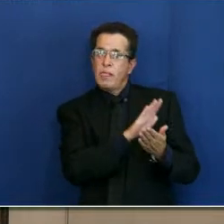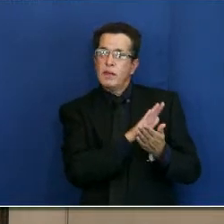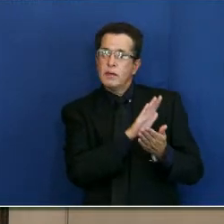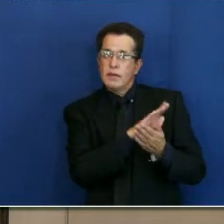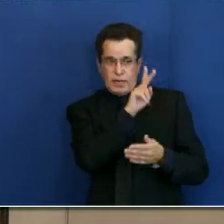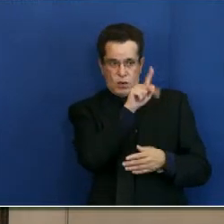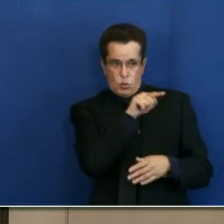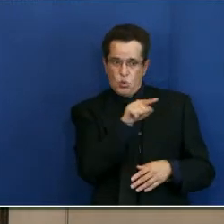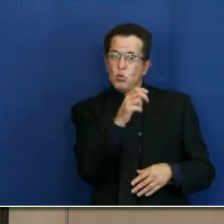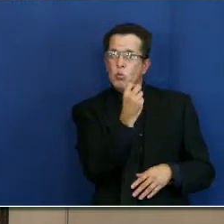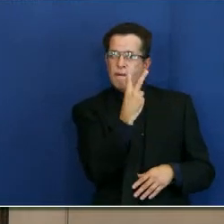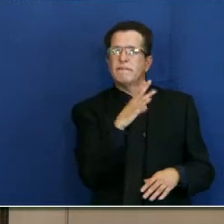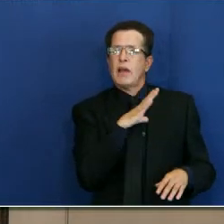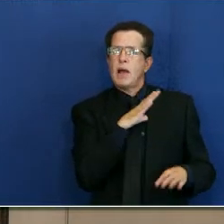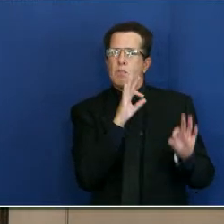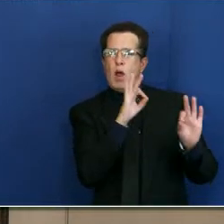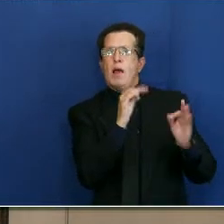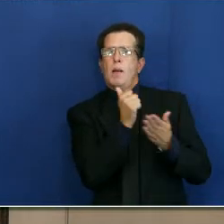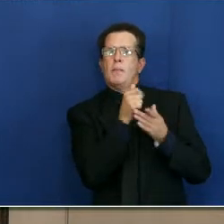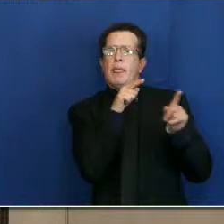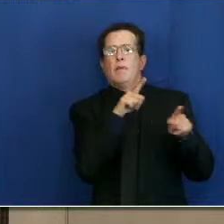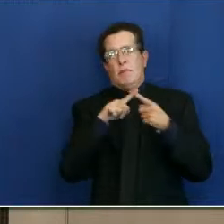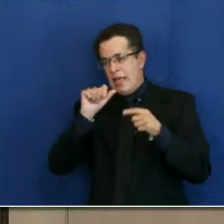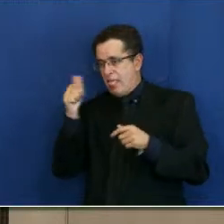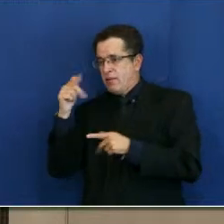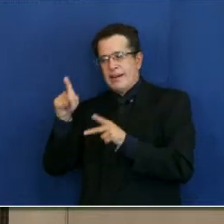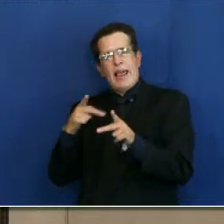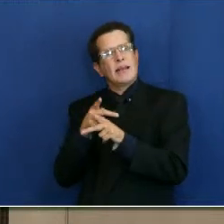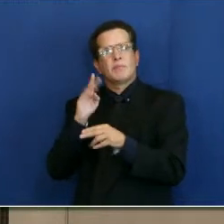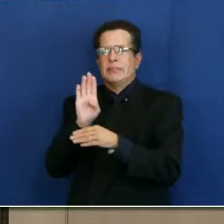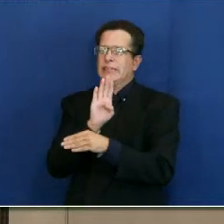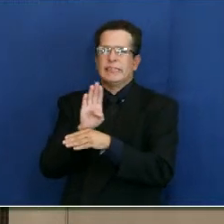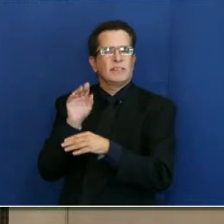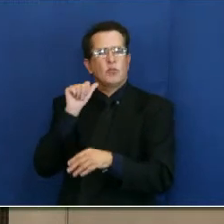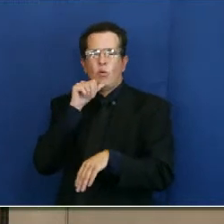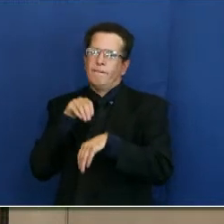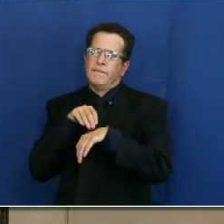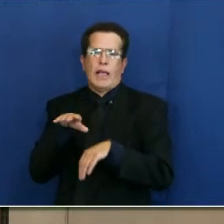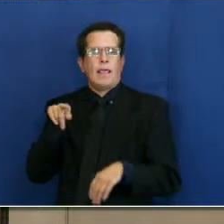only for schools K through 12.